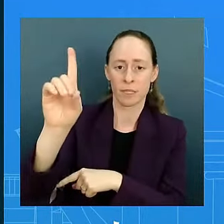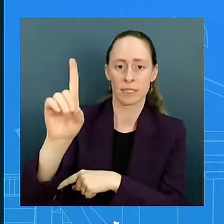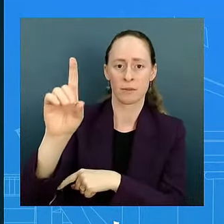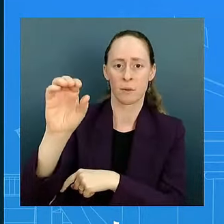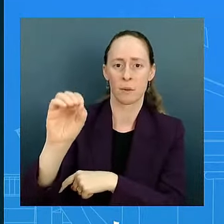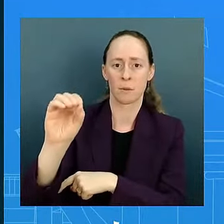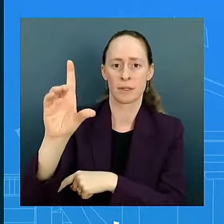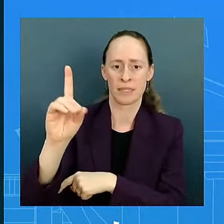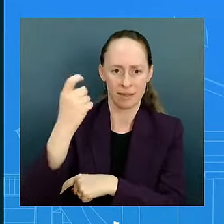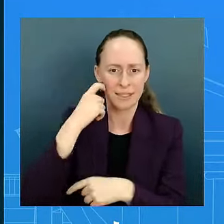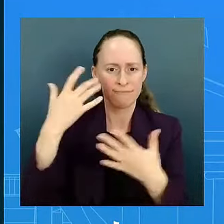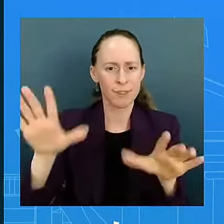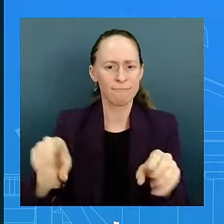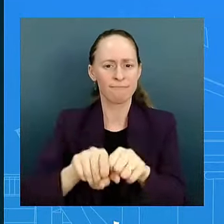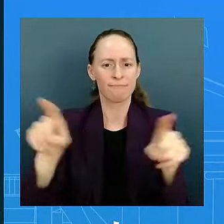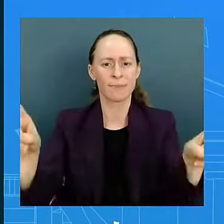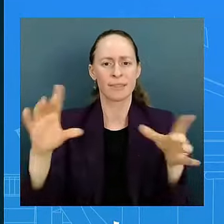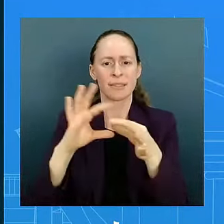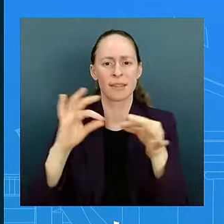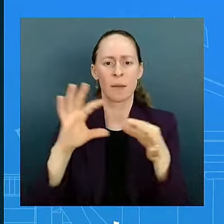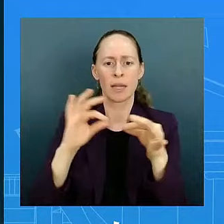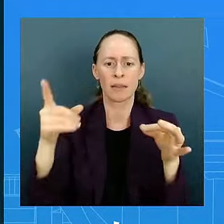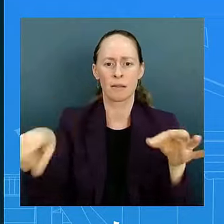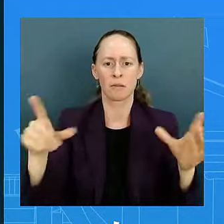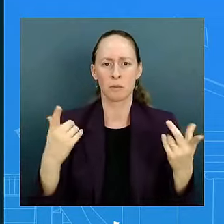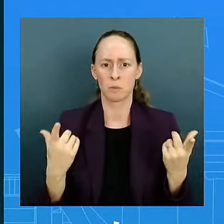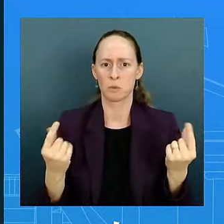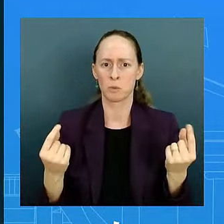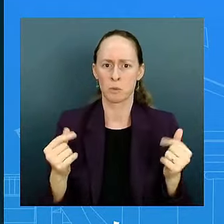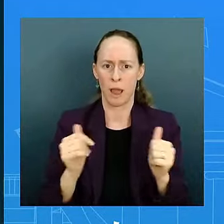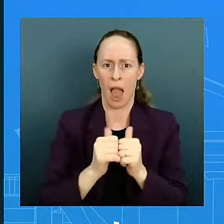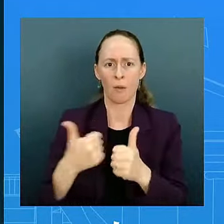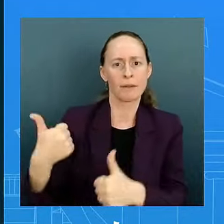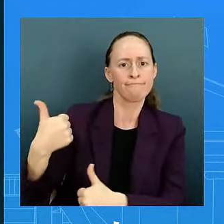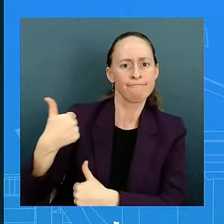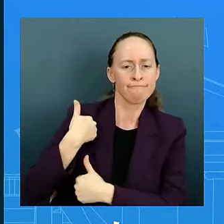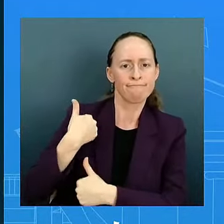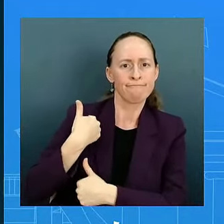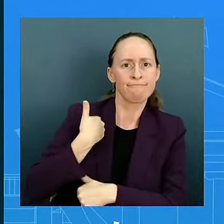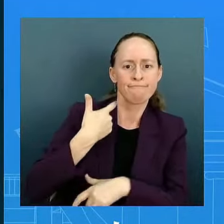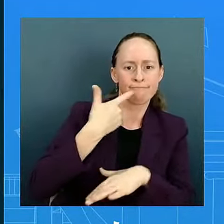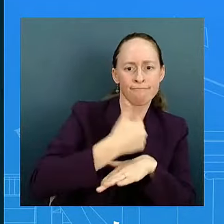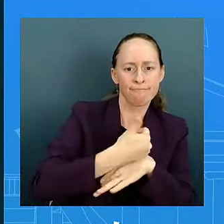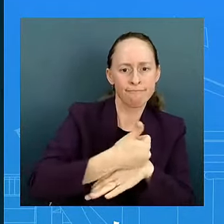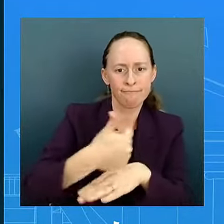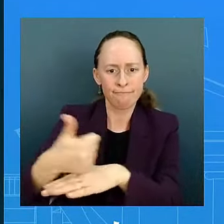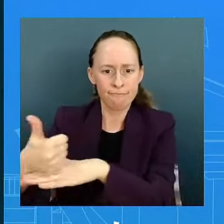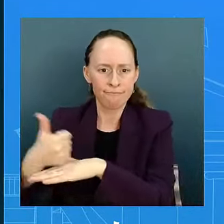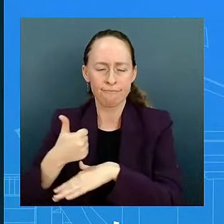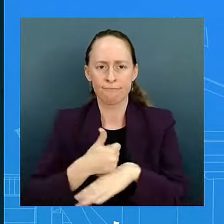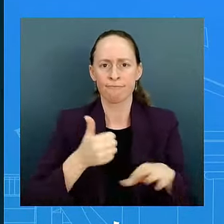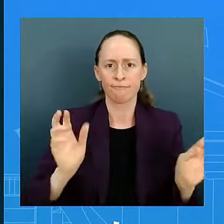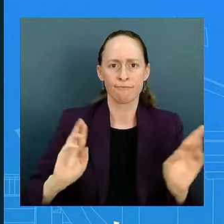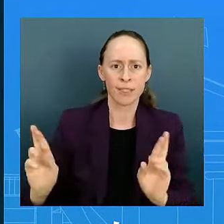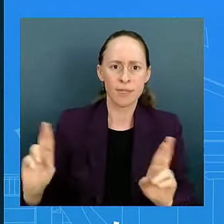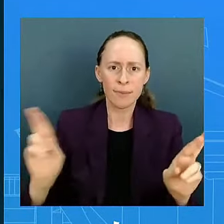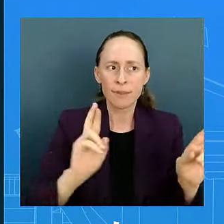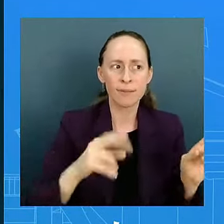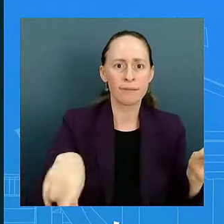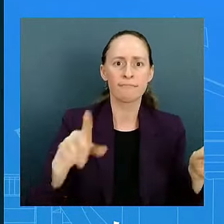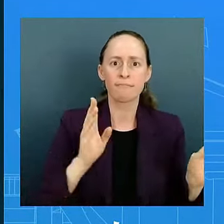their force posture adjustments, preparing, making sure that we are giving Israel that increased support that they